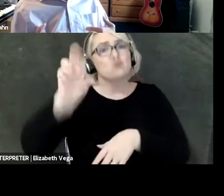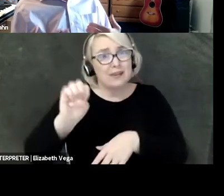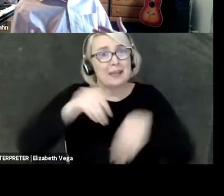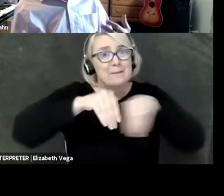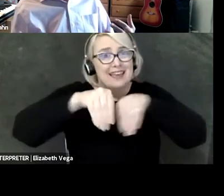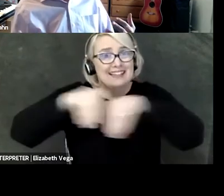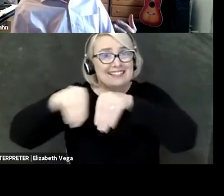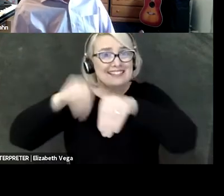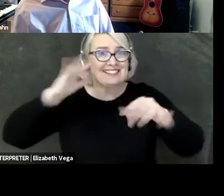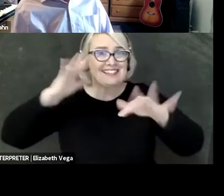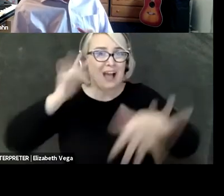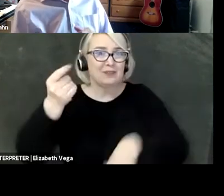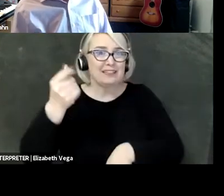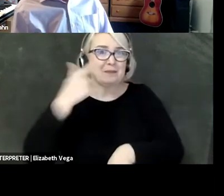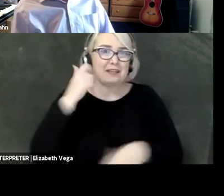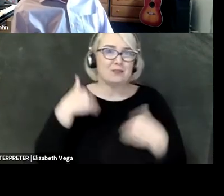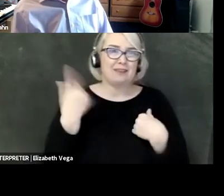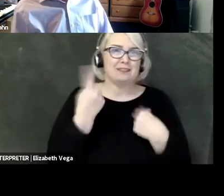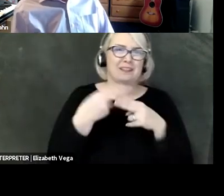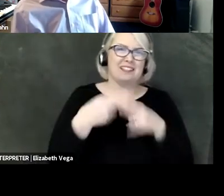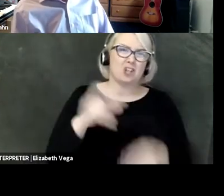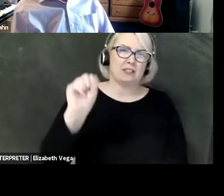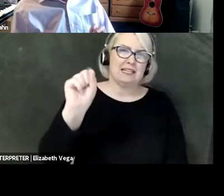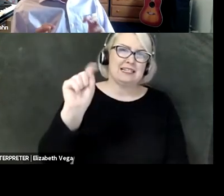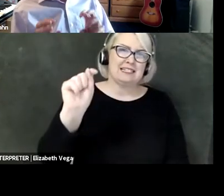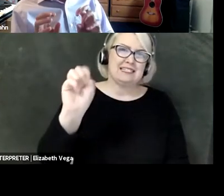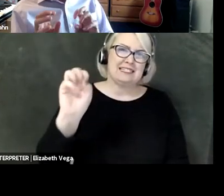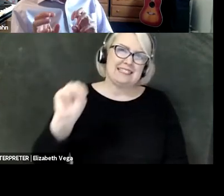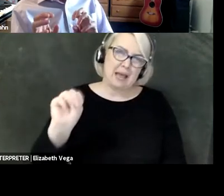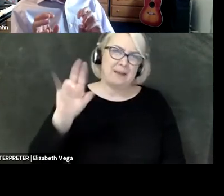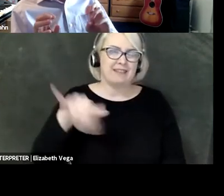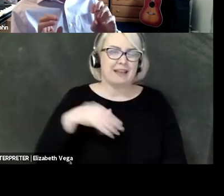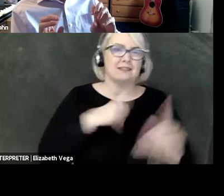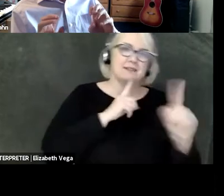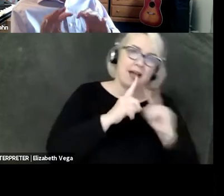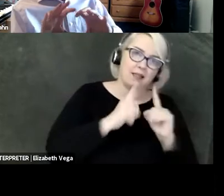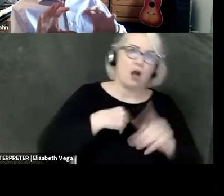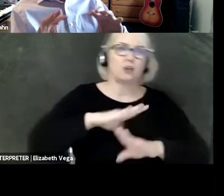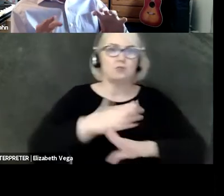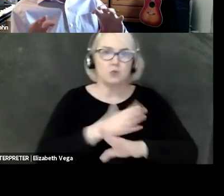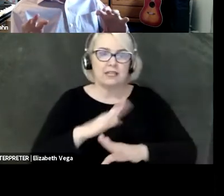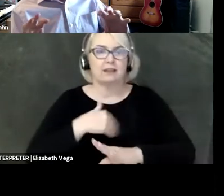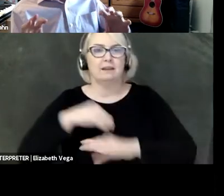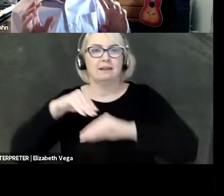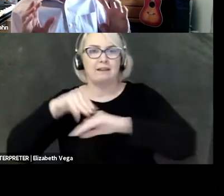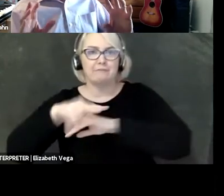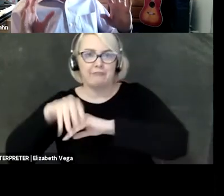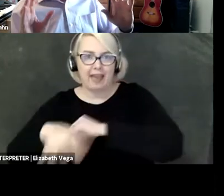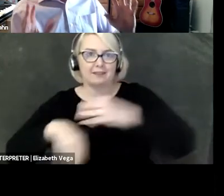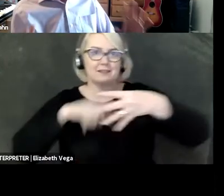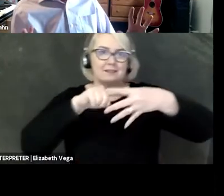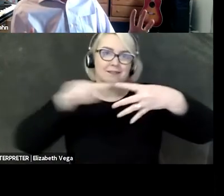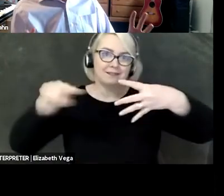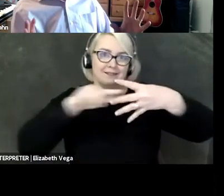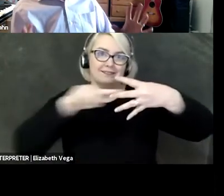are what are called stems, dialogue, music, and effects stems. And I can adjust those to balance things out so that somebody